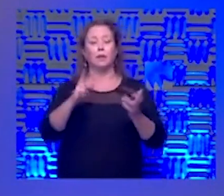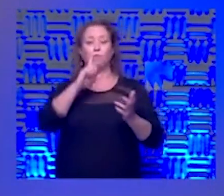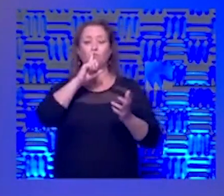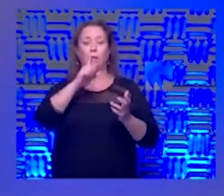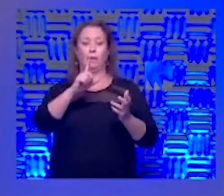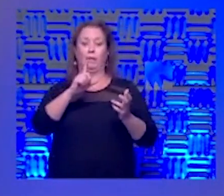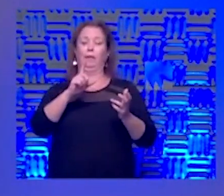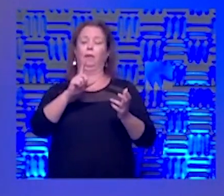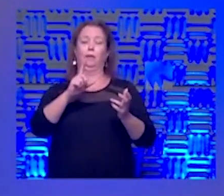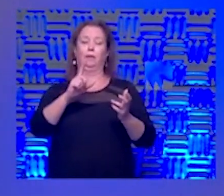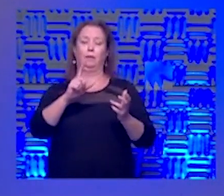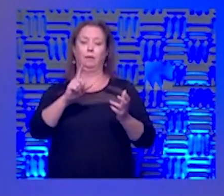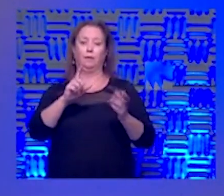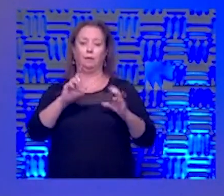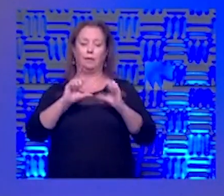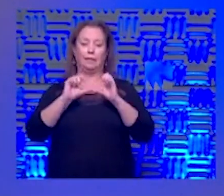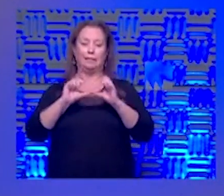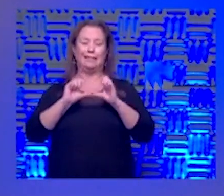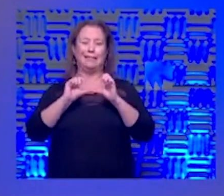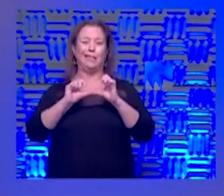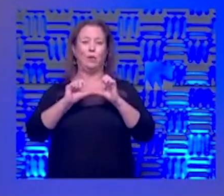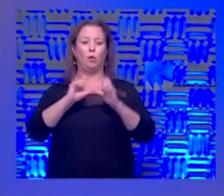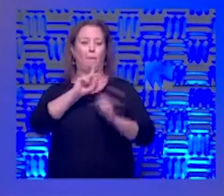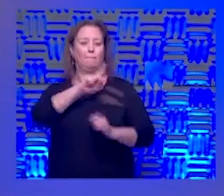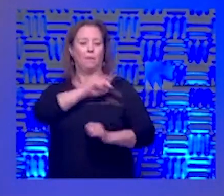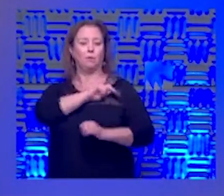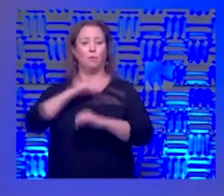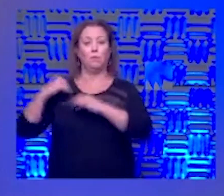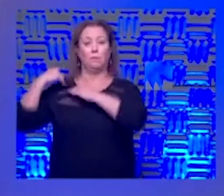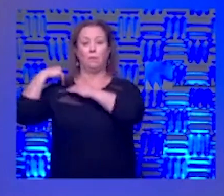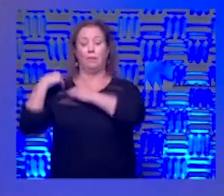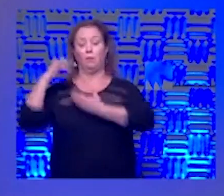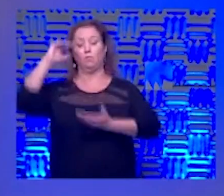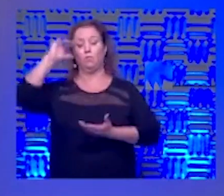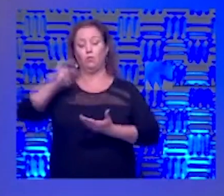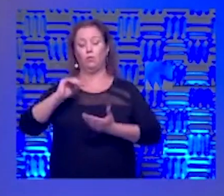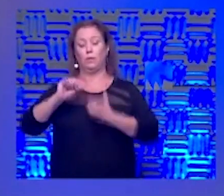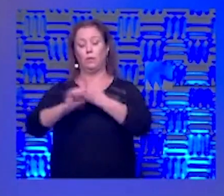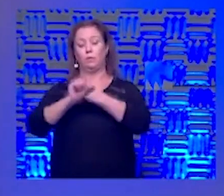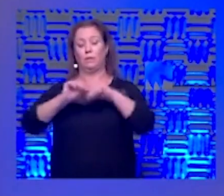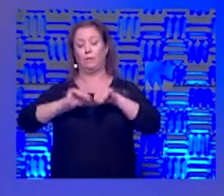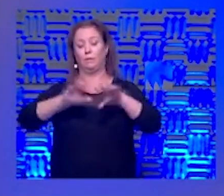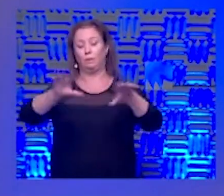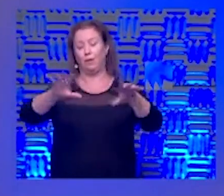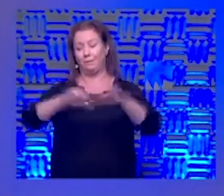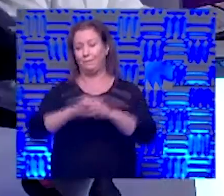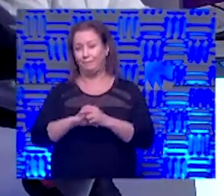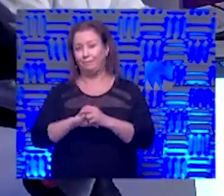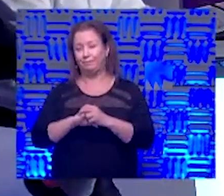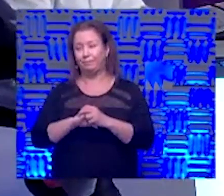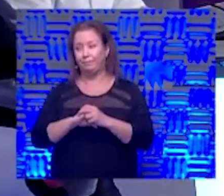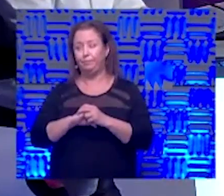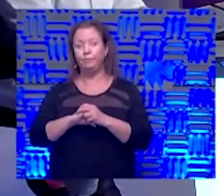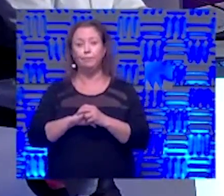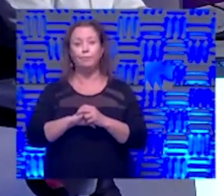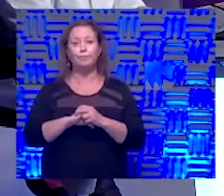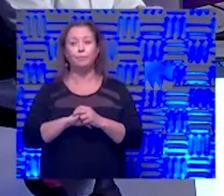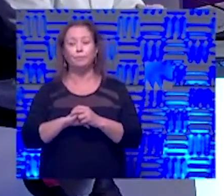really it comes down to continued personal responsibility and reducing the risk of spread as much as possible. Yeah, and in